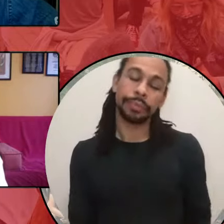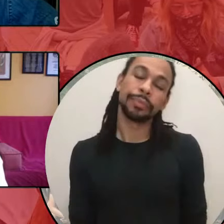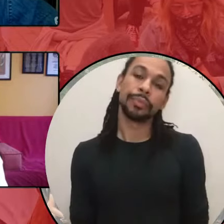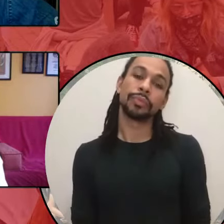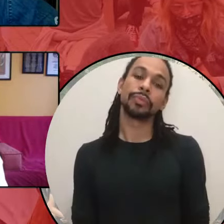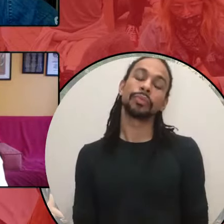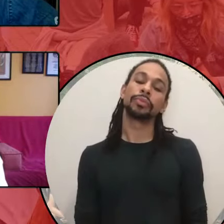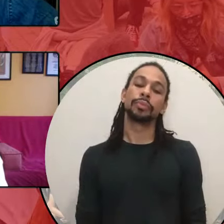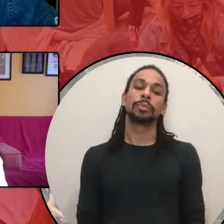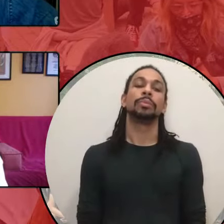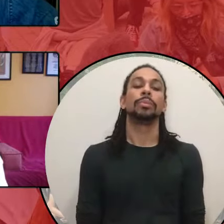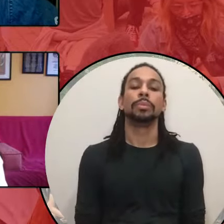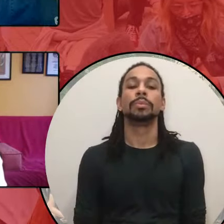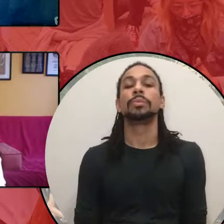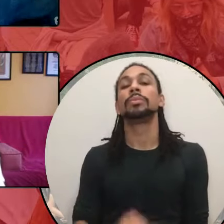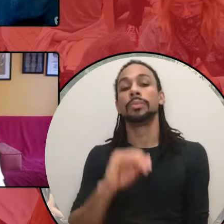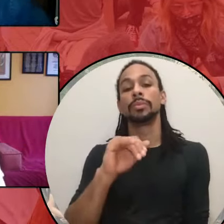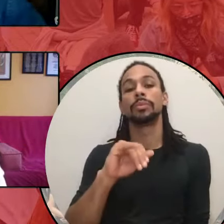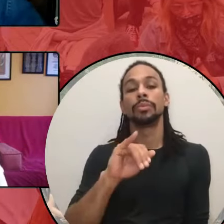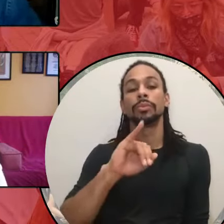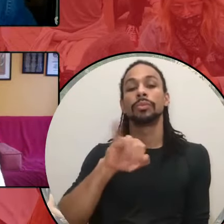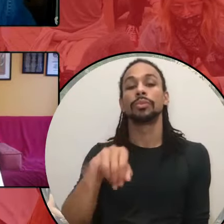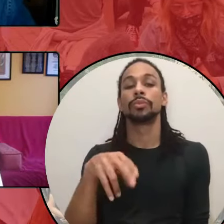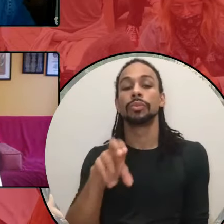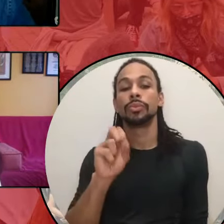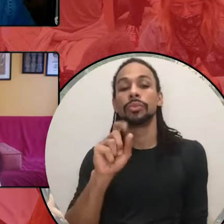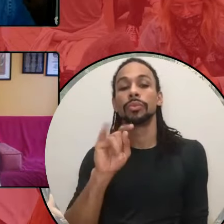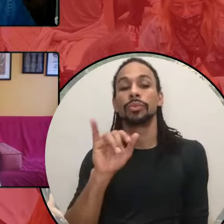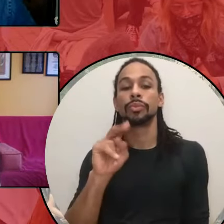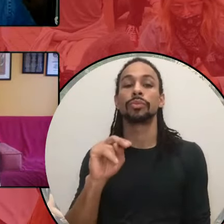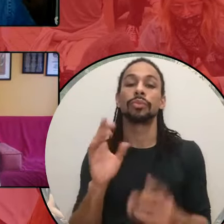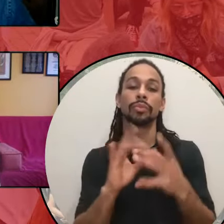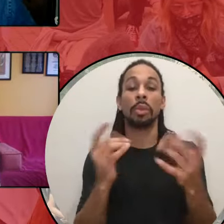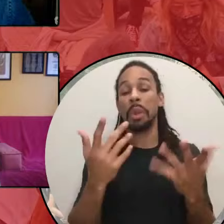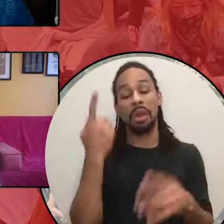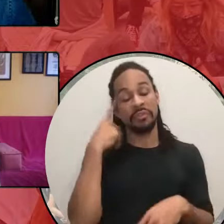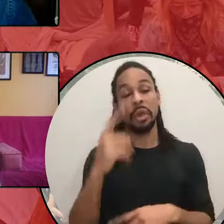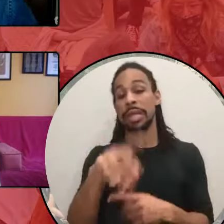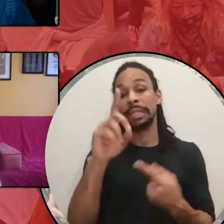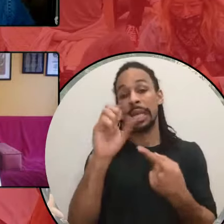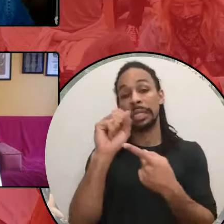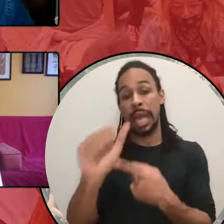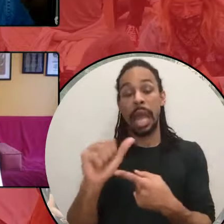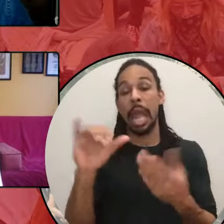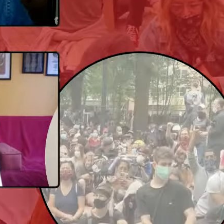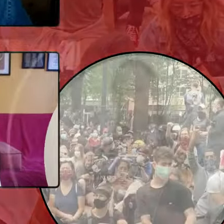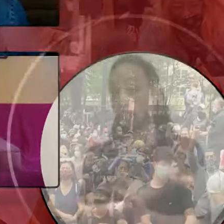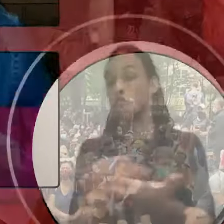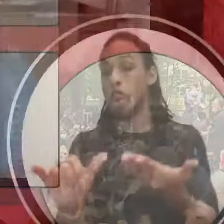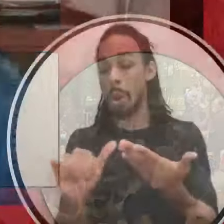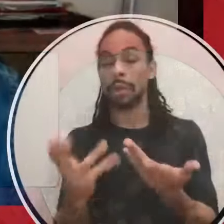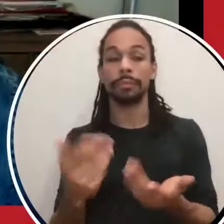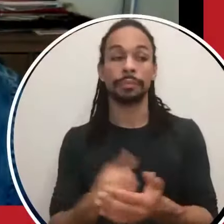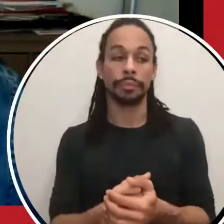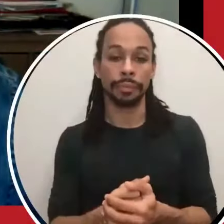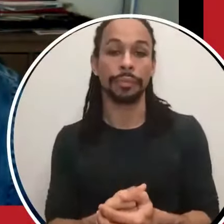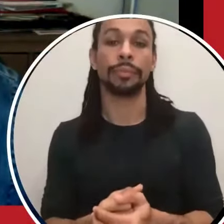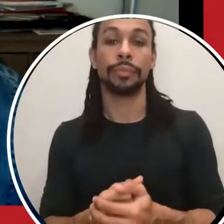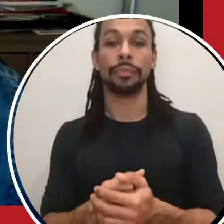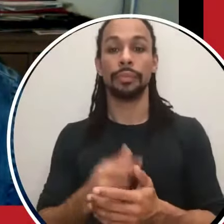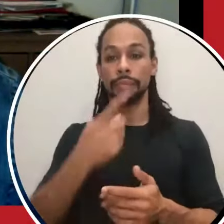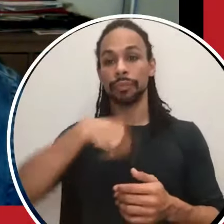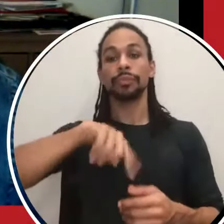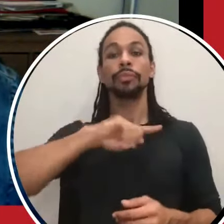I mean, I can speak for DSA and New York City DSA. So, for example, we had a state